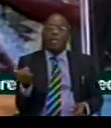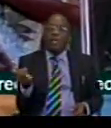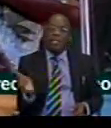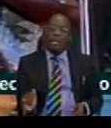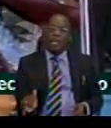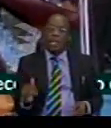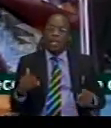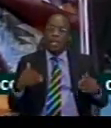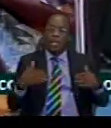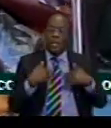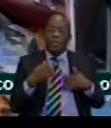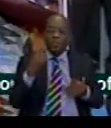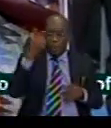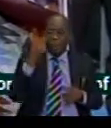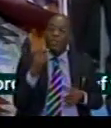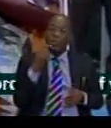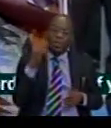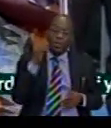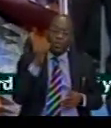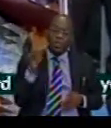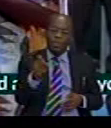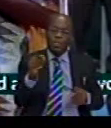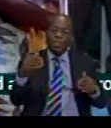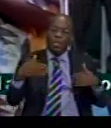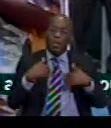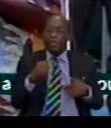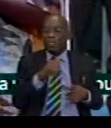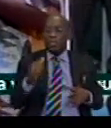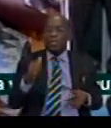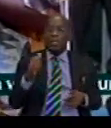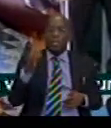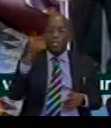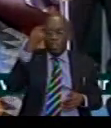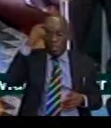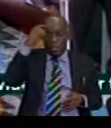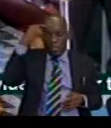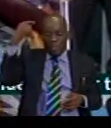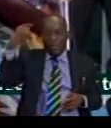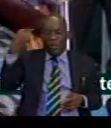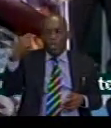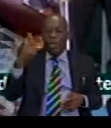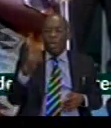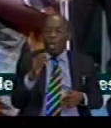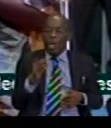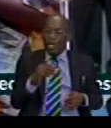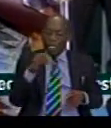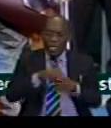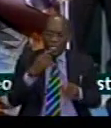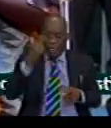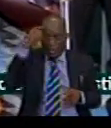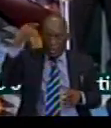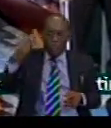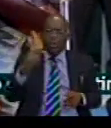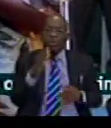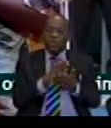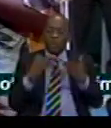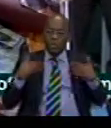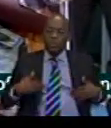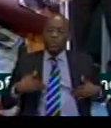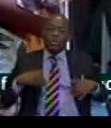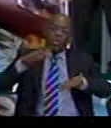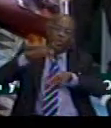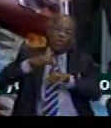dream, she saw that somebody was piercing her breast with a needle. And when she woke up here, she noticed that there were traces of